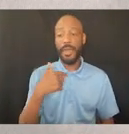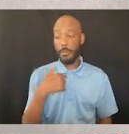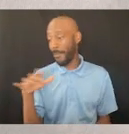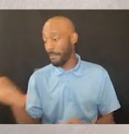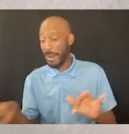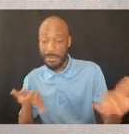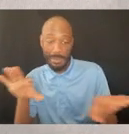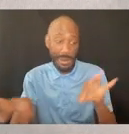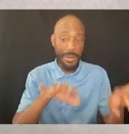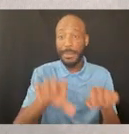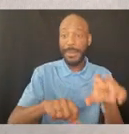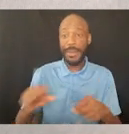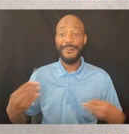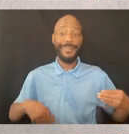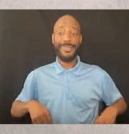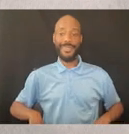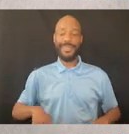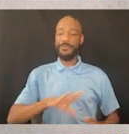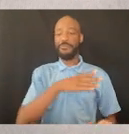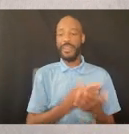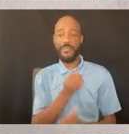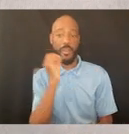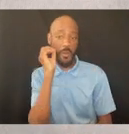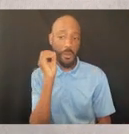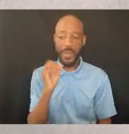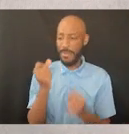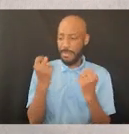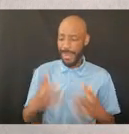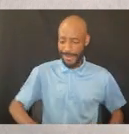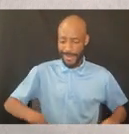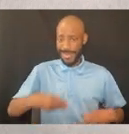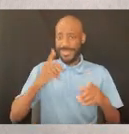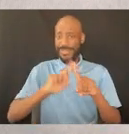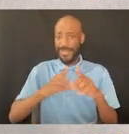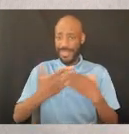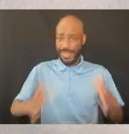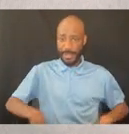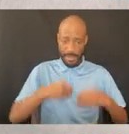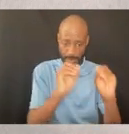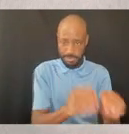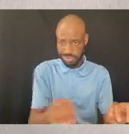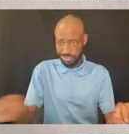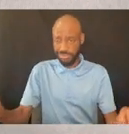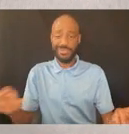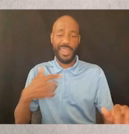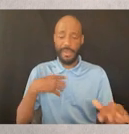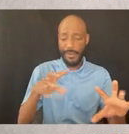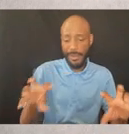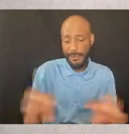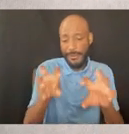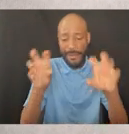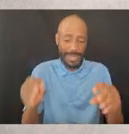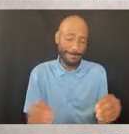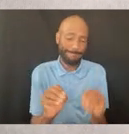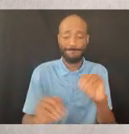empty out my pockets of all these little curiosities and put them together and make things. And my family was always so supportive of giving me supplies ever since I was